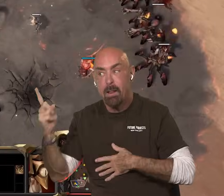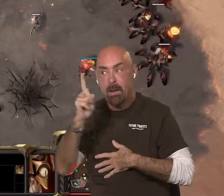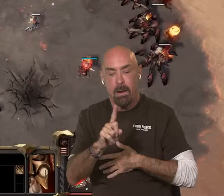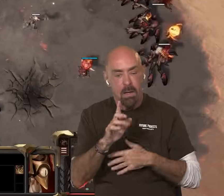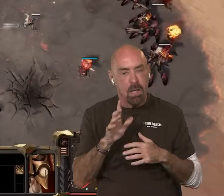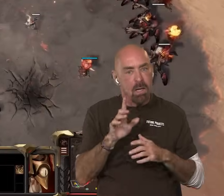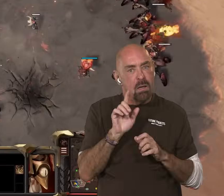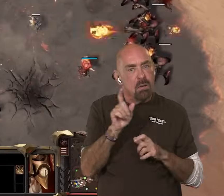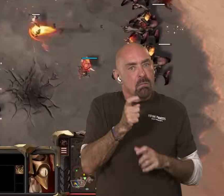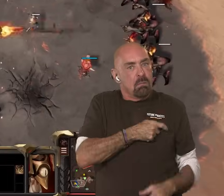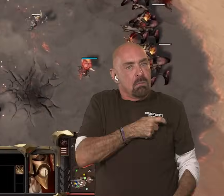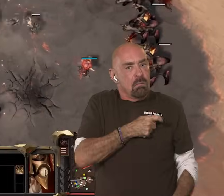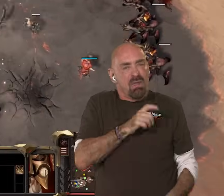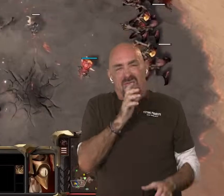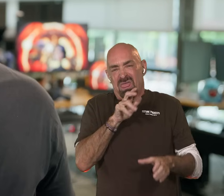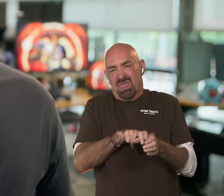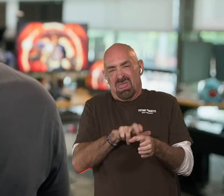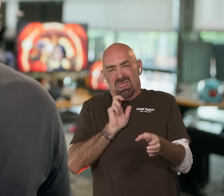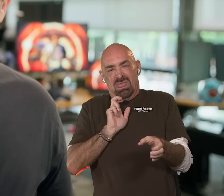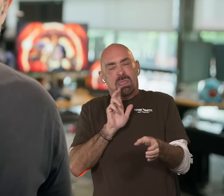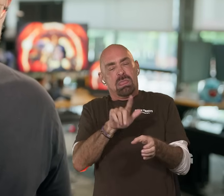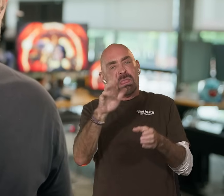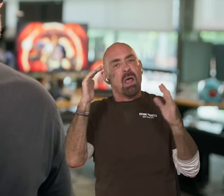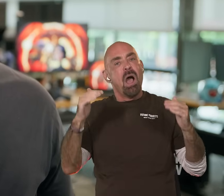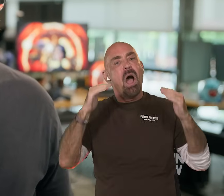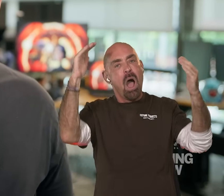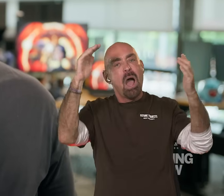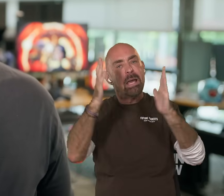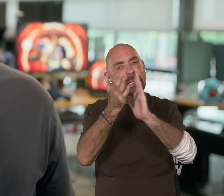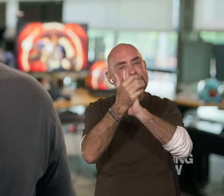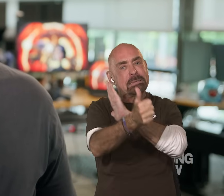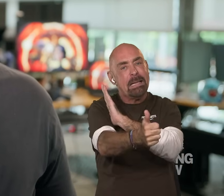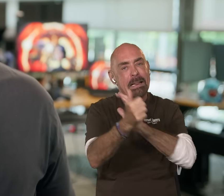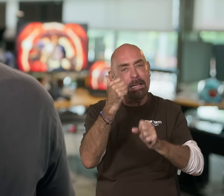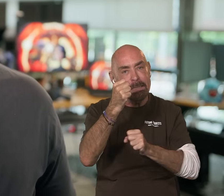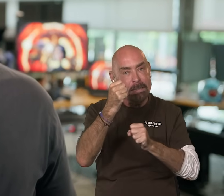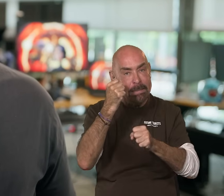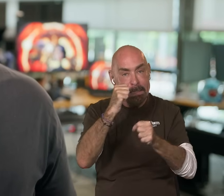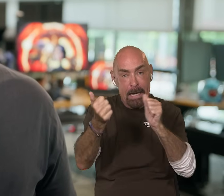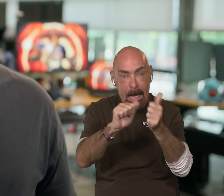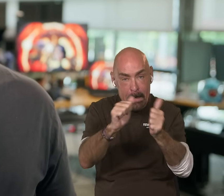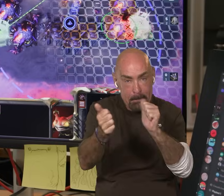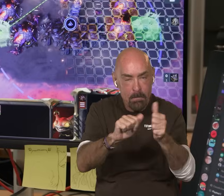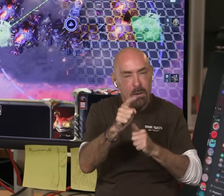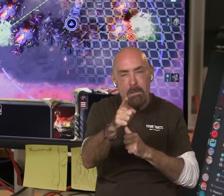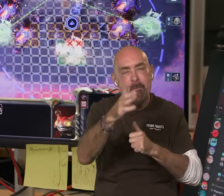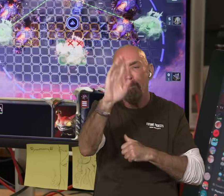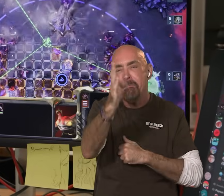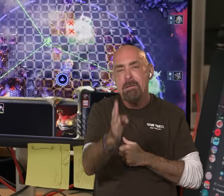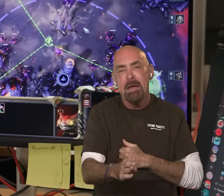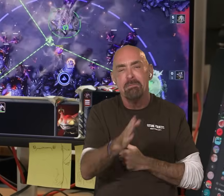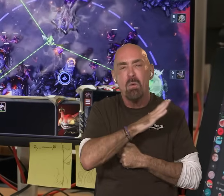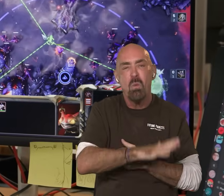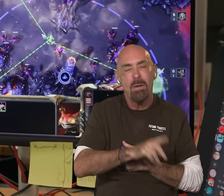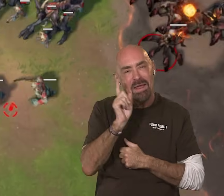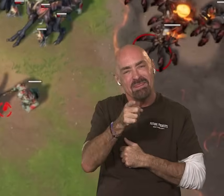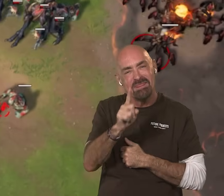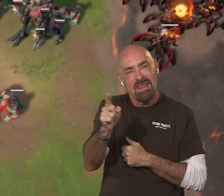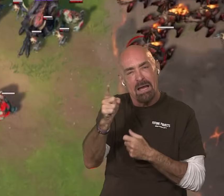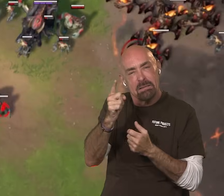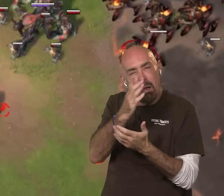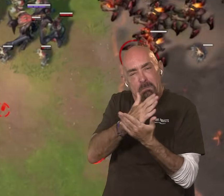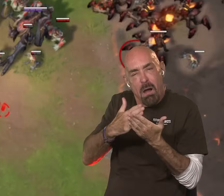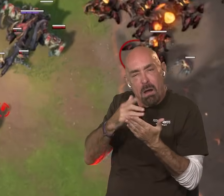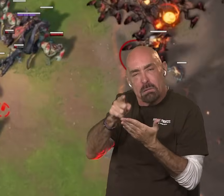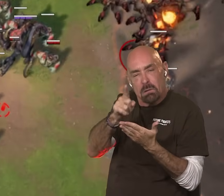in that doesn't scare them away. It's okay to be a high-skill game. It's actually a good and appealing thing. We never want to water down